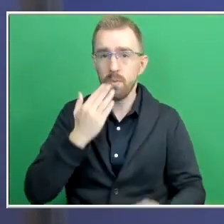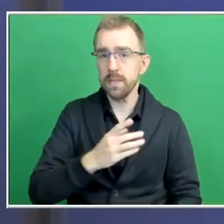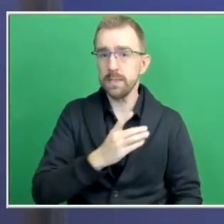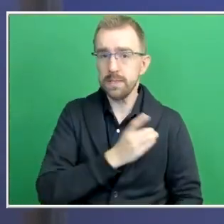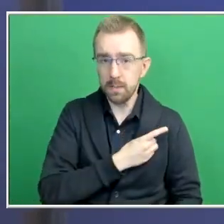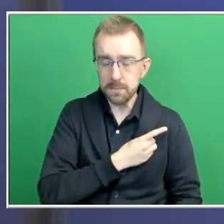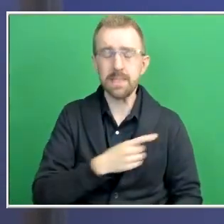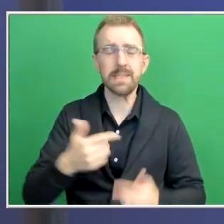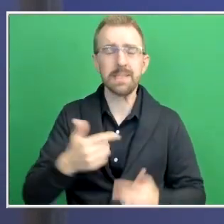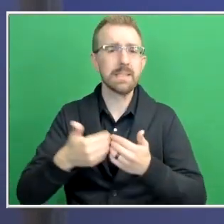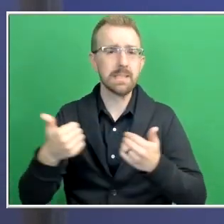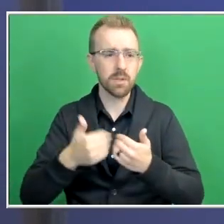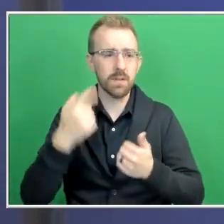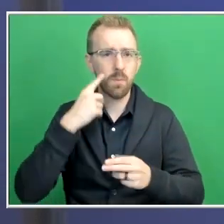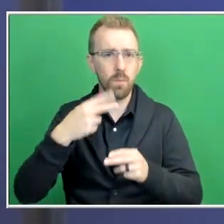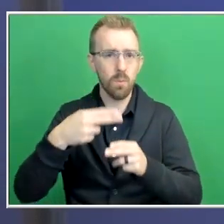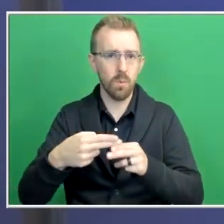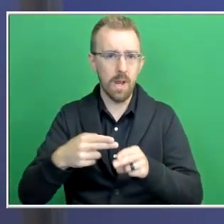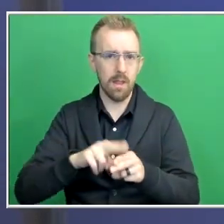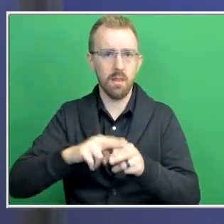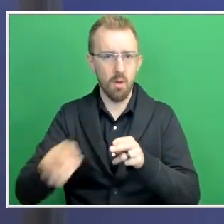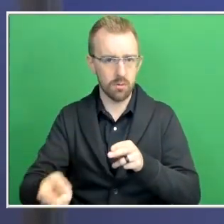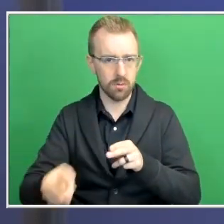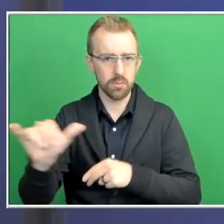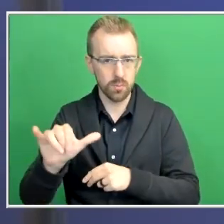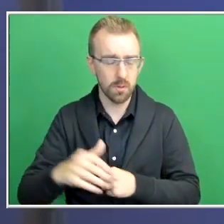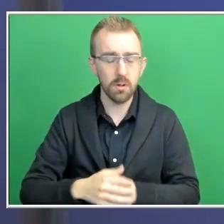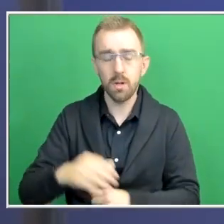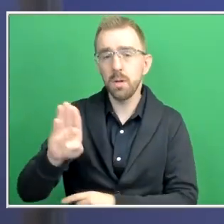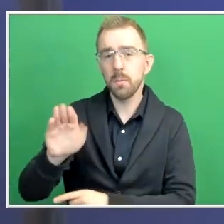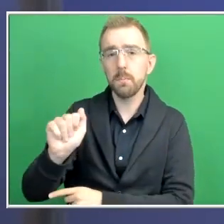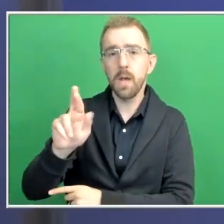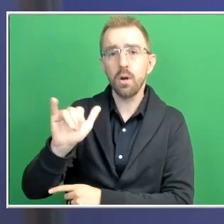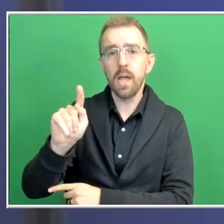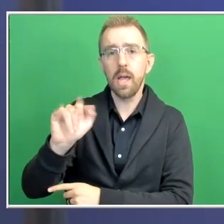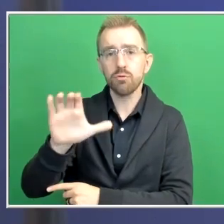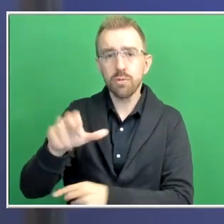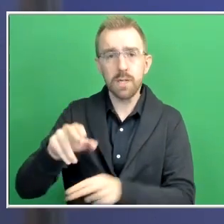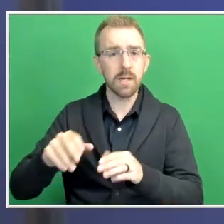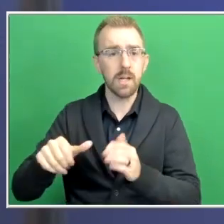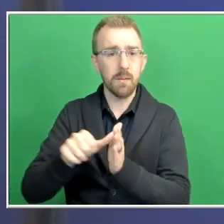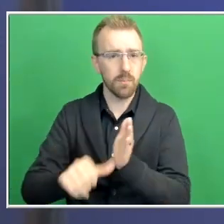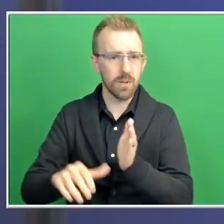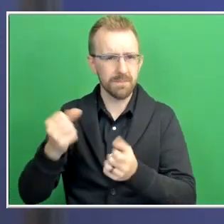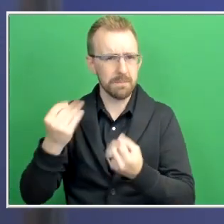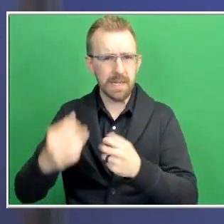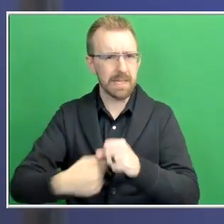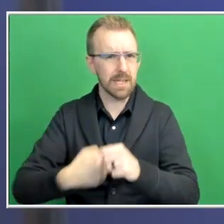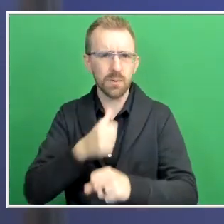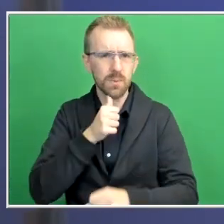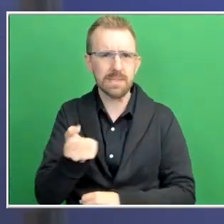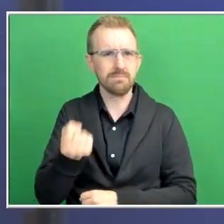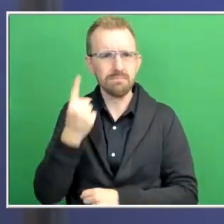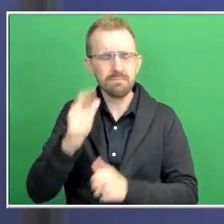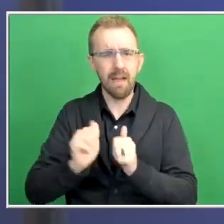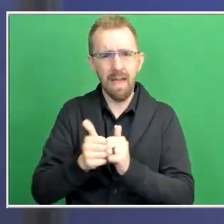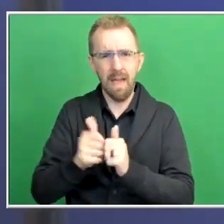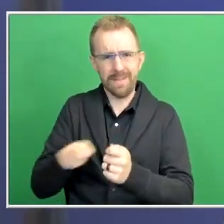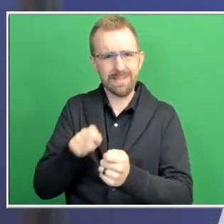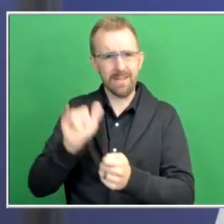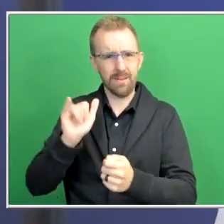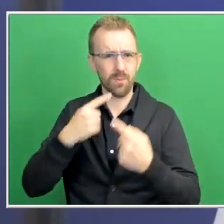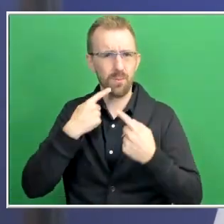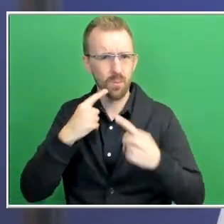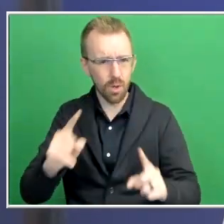indications for weight loss. And, you know, with the bariatric operations, for years we didn't quite understand the mechanism of how they worked. You know, we'd say we